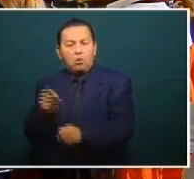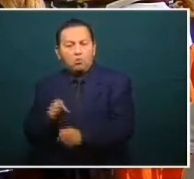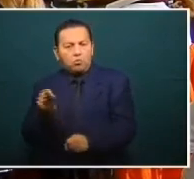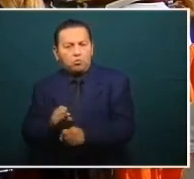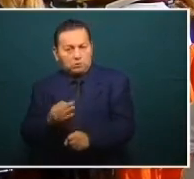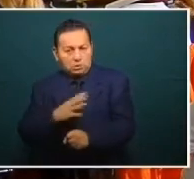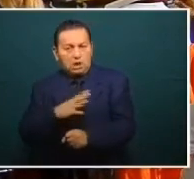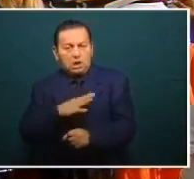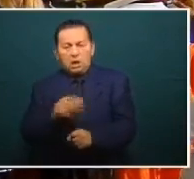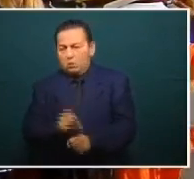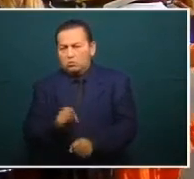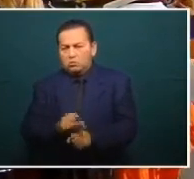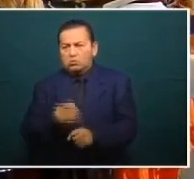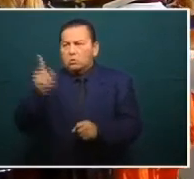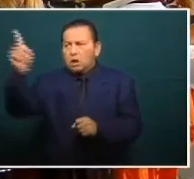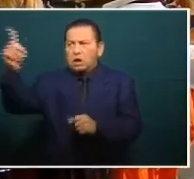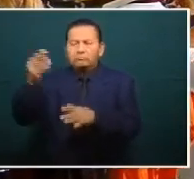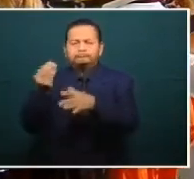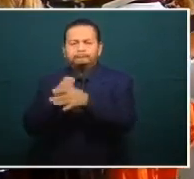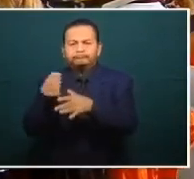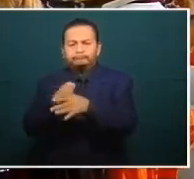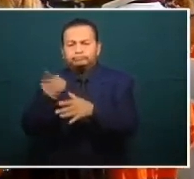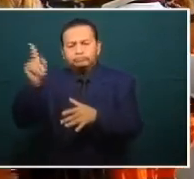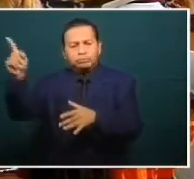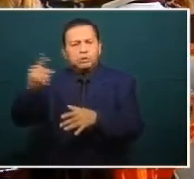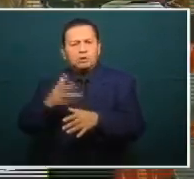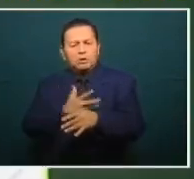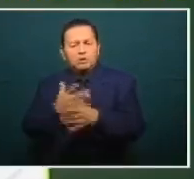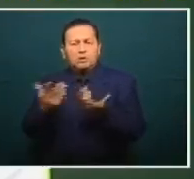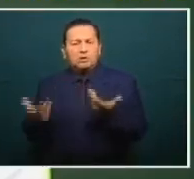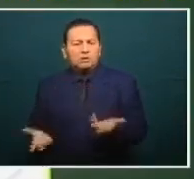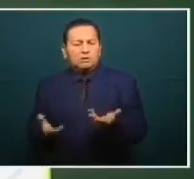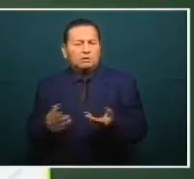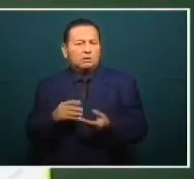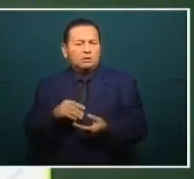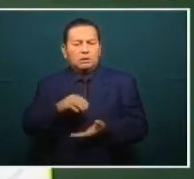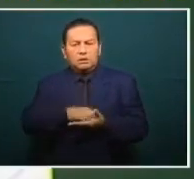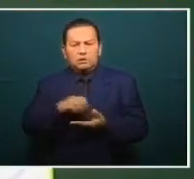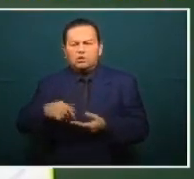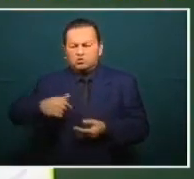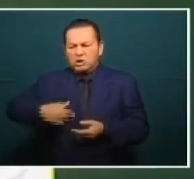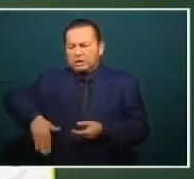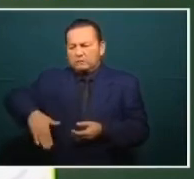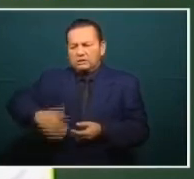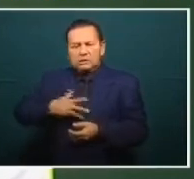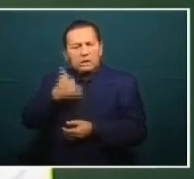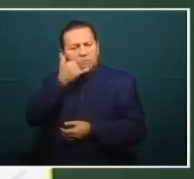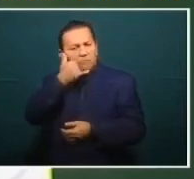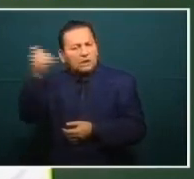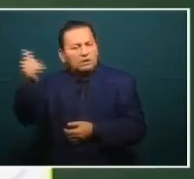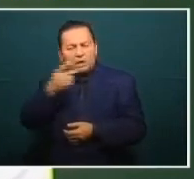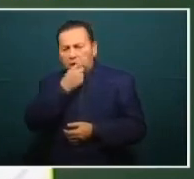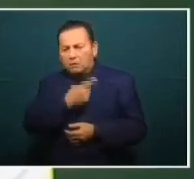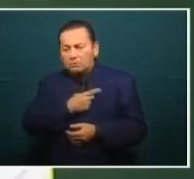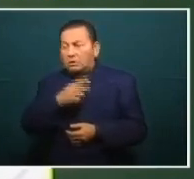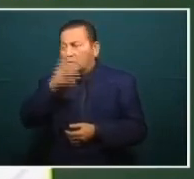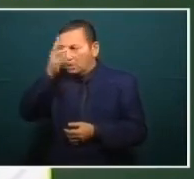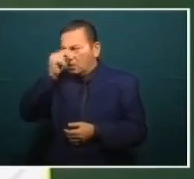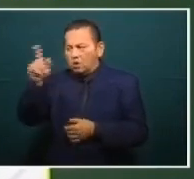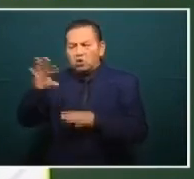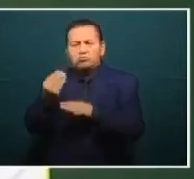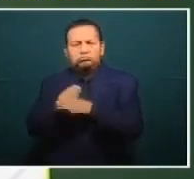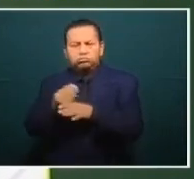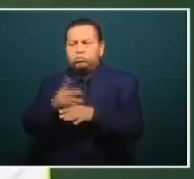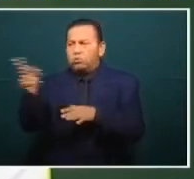mismo reunidos. is dispatching acabo from our own embassy. de hablar con ellos. So Me right now, they are han dado